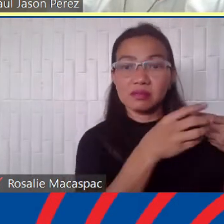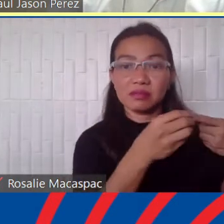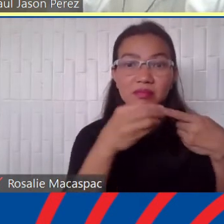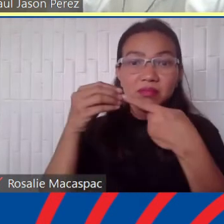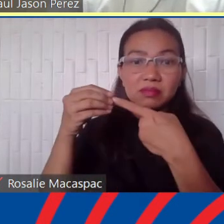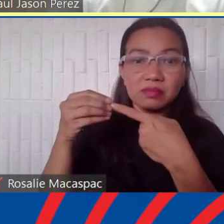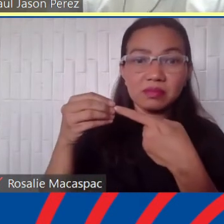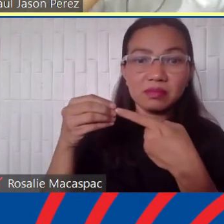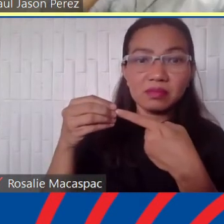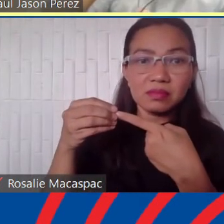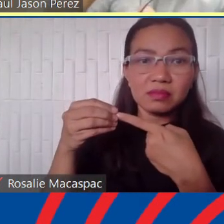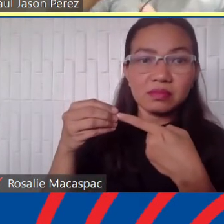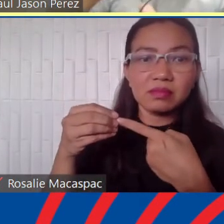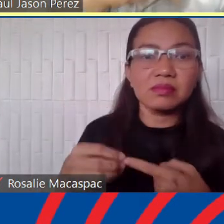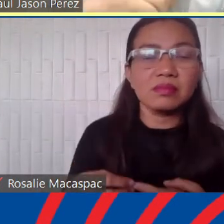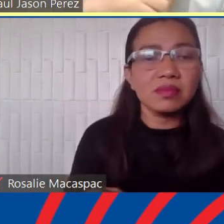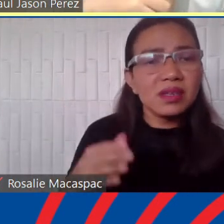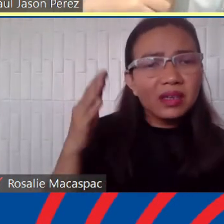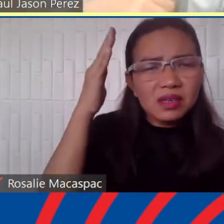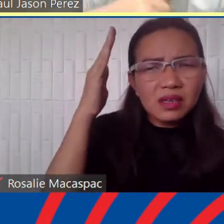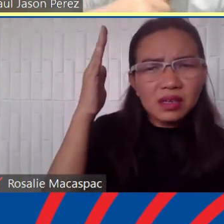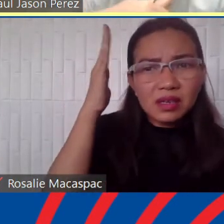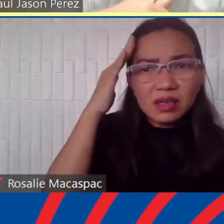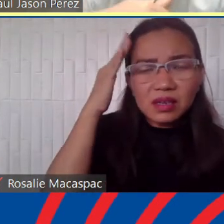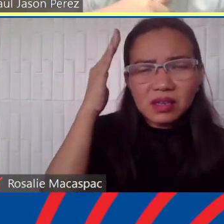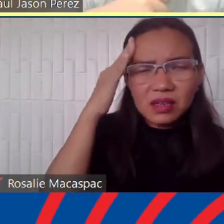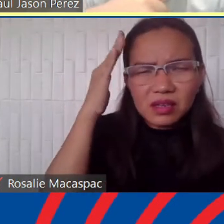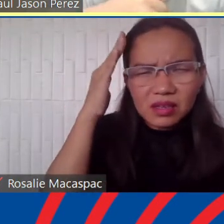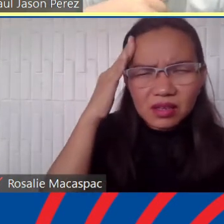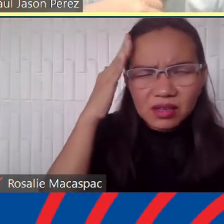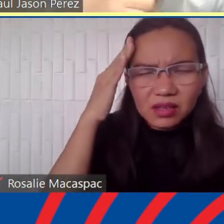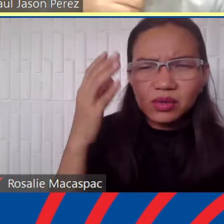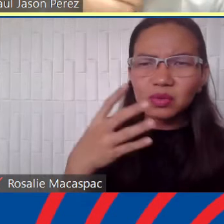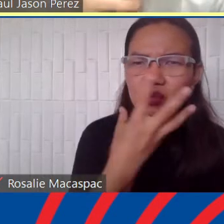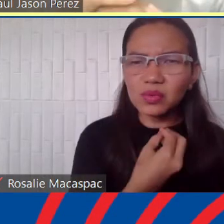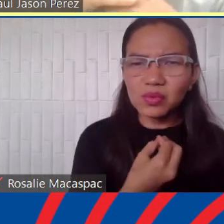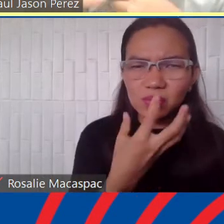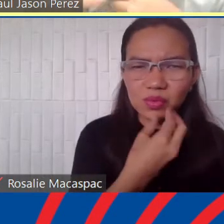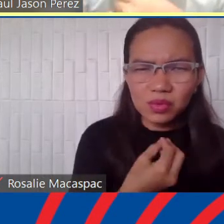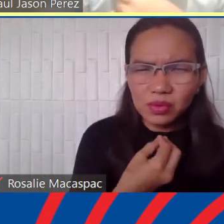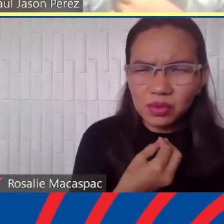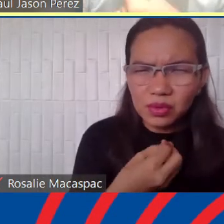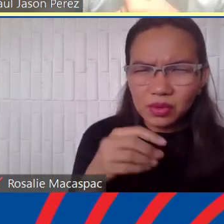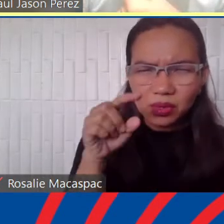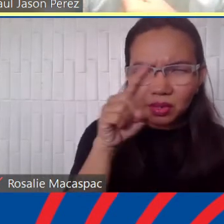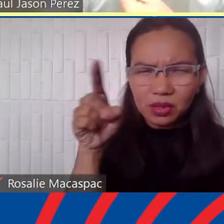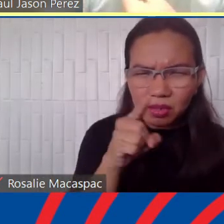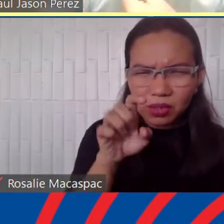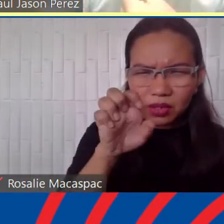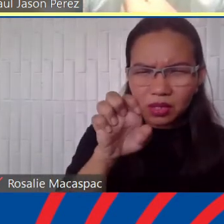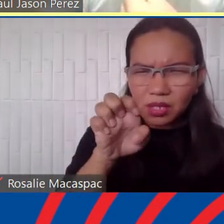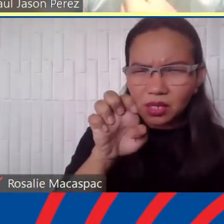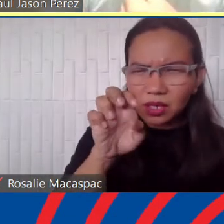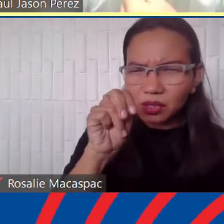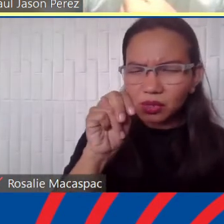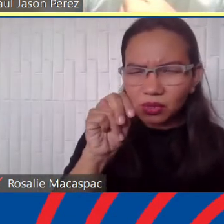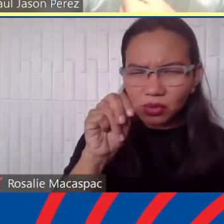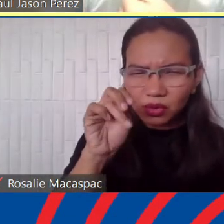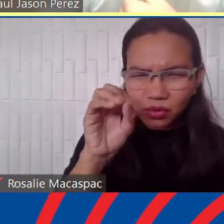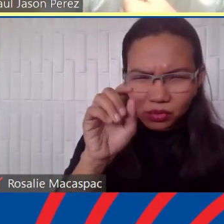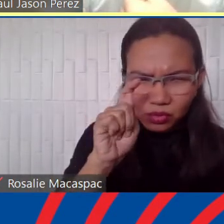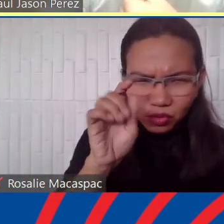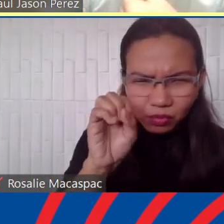Zenodo. Kakilala niyo ba si Zenodotus? Have you heard of Zenodotus?